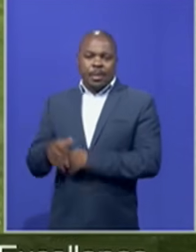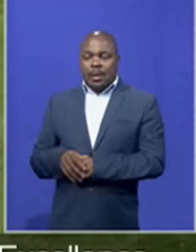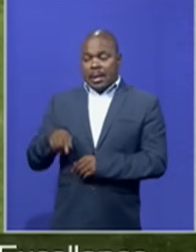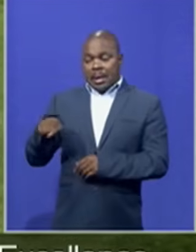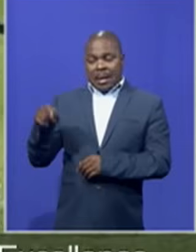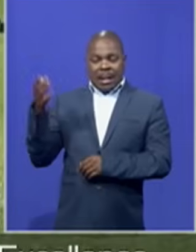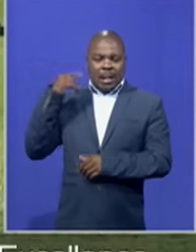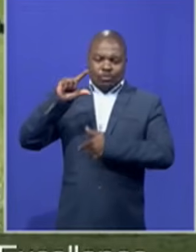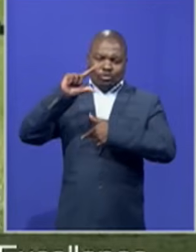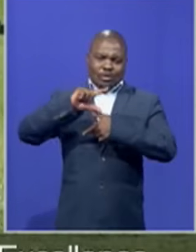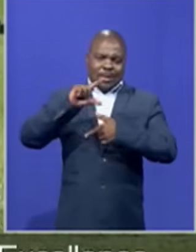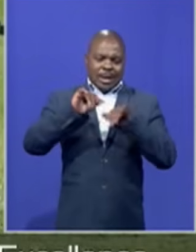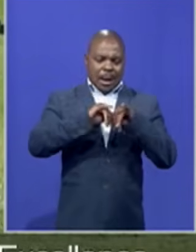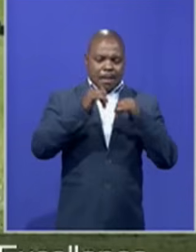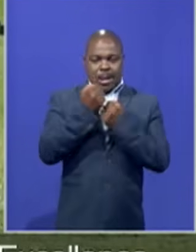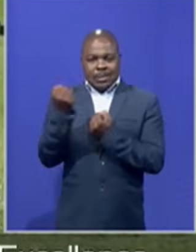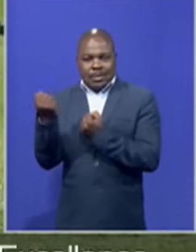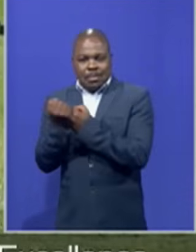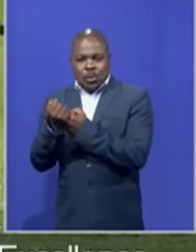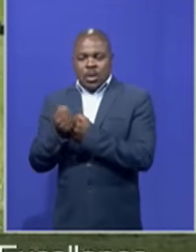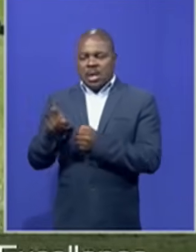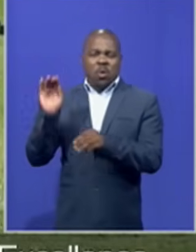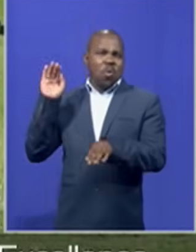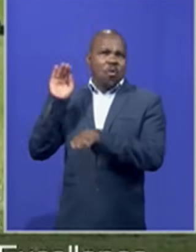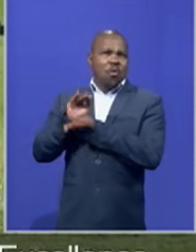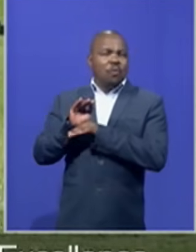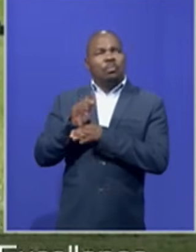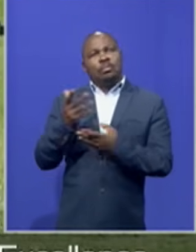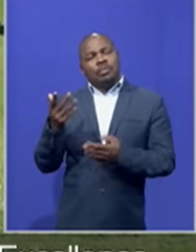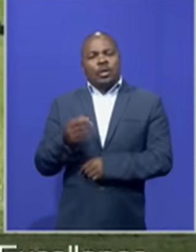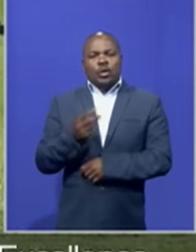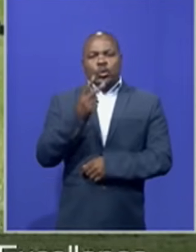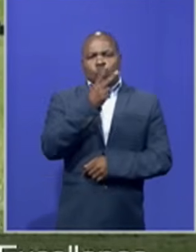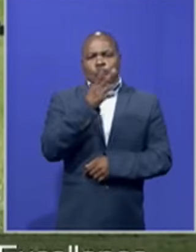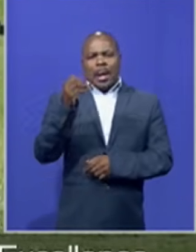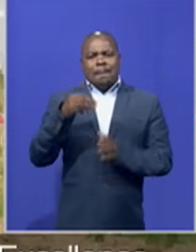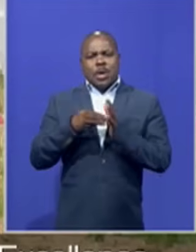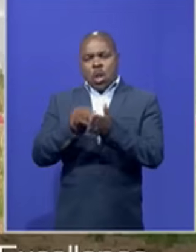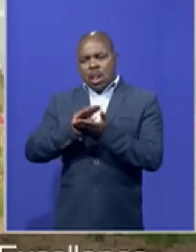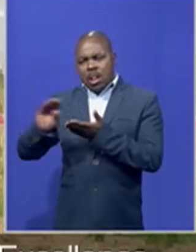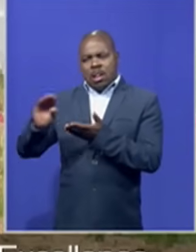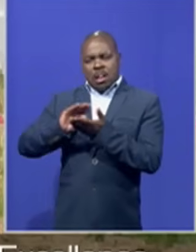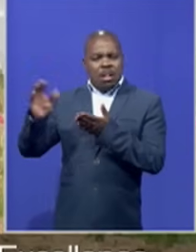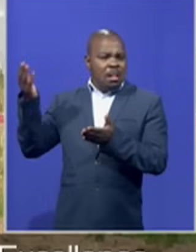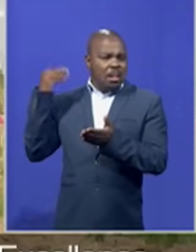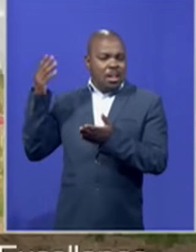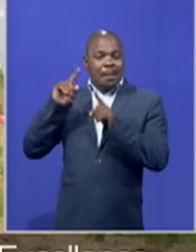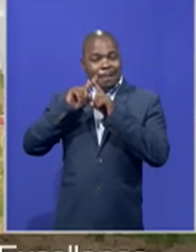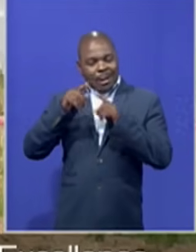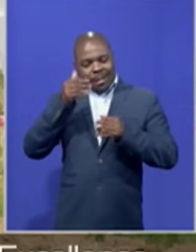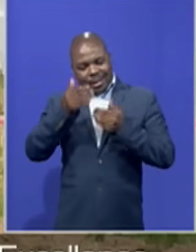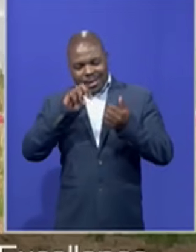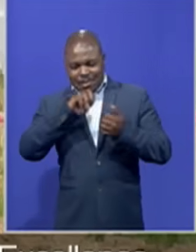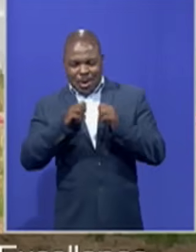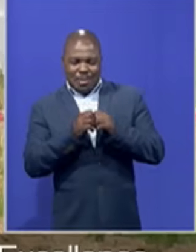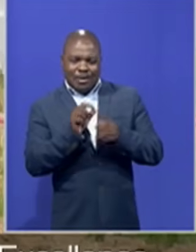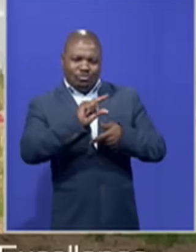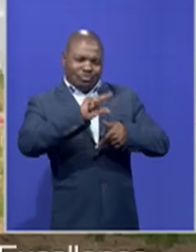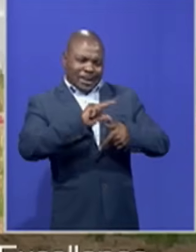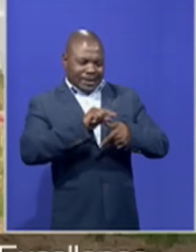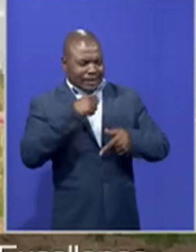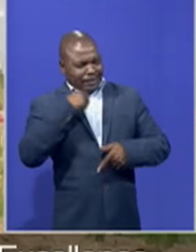ke khamphani ya Transnet e sebedisitseng tjhelete e fetang dimilione tse 200. Empa se bile le mathata a ditjhelete mme